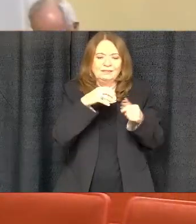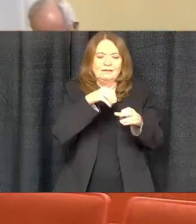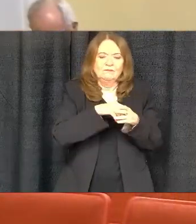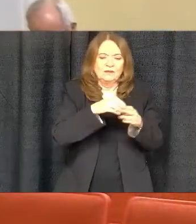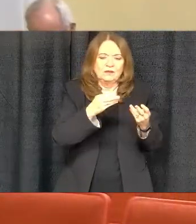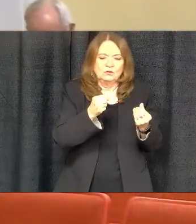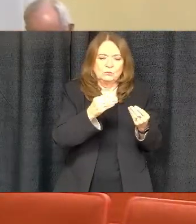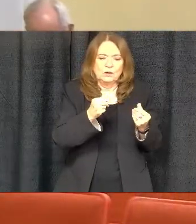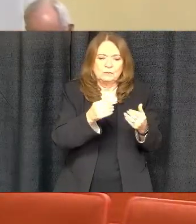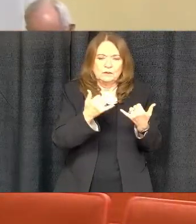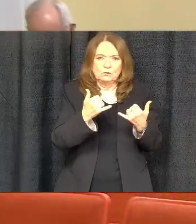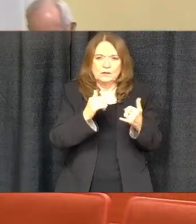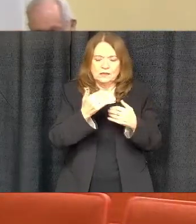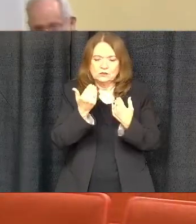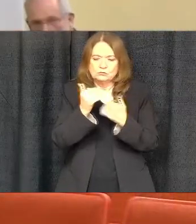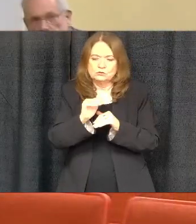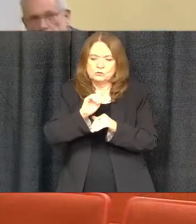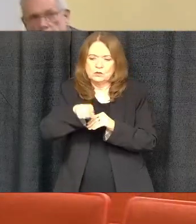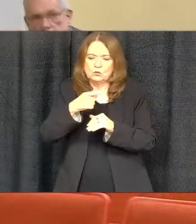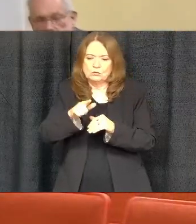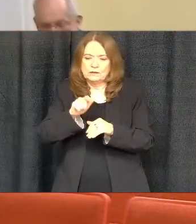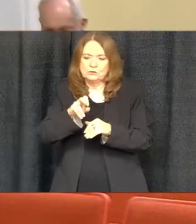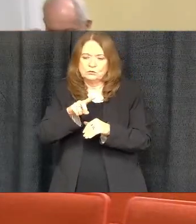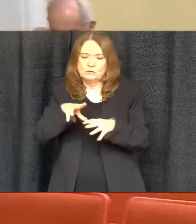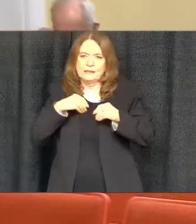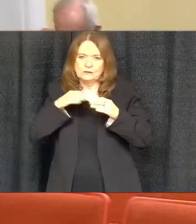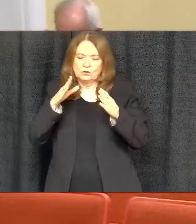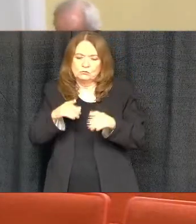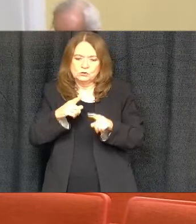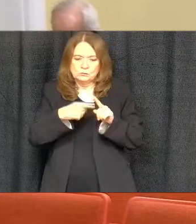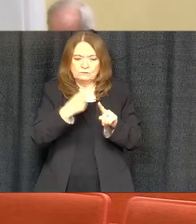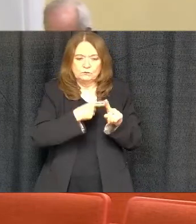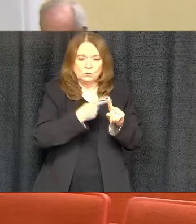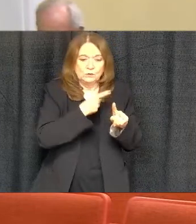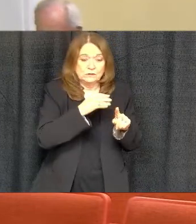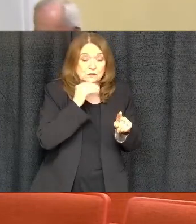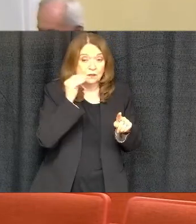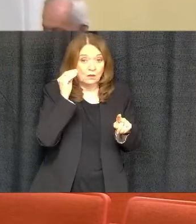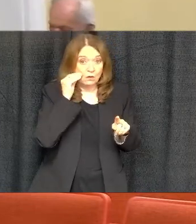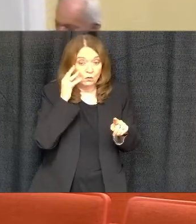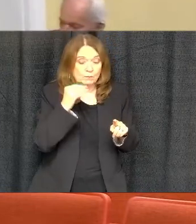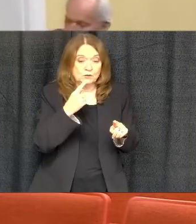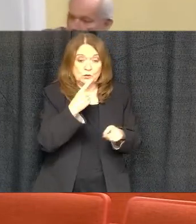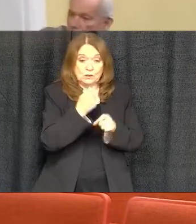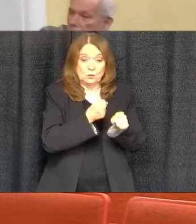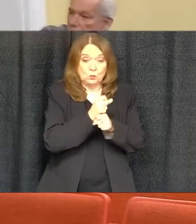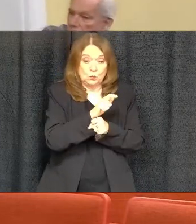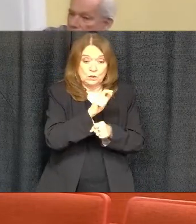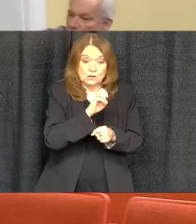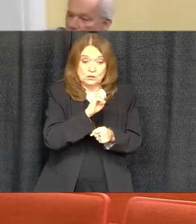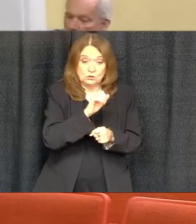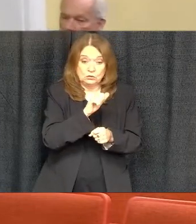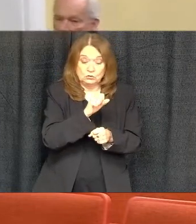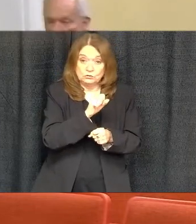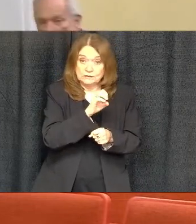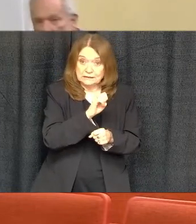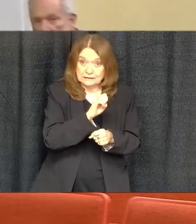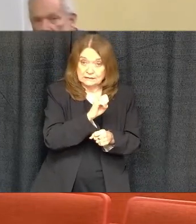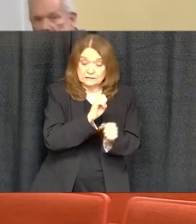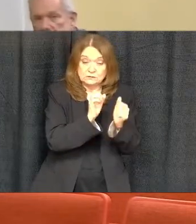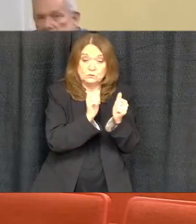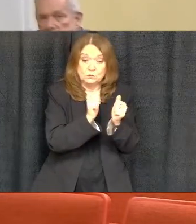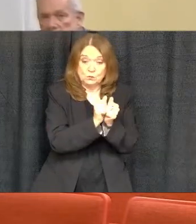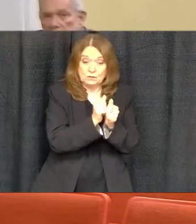restricted to landowners only, but if you rented a home and had a year lease on the property with the property